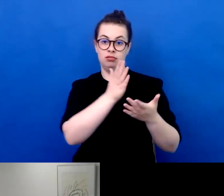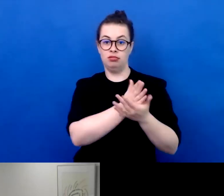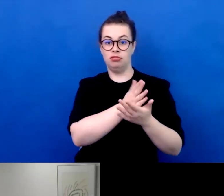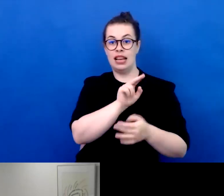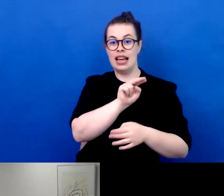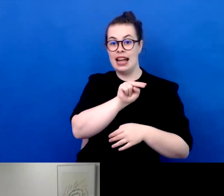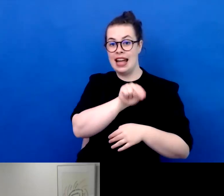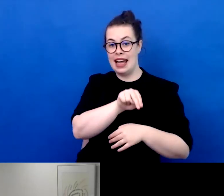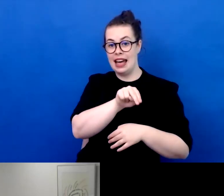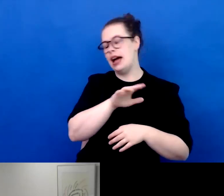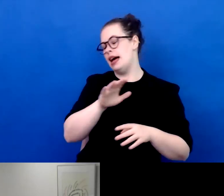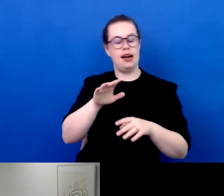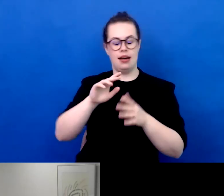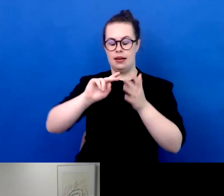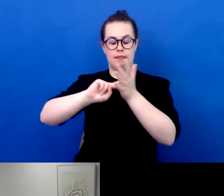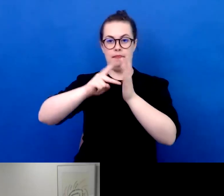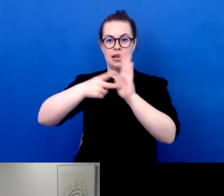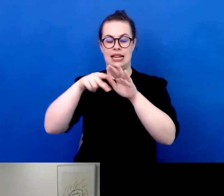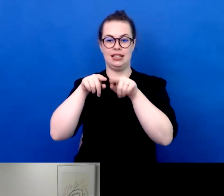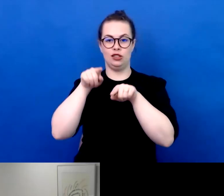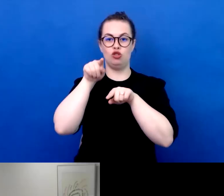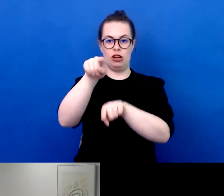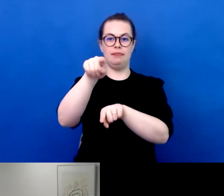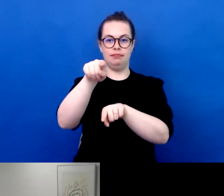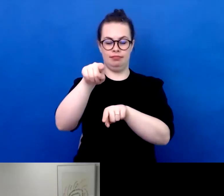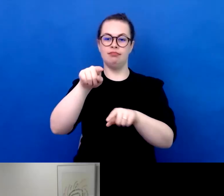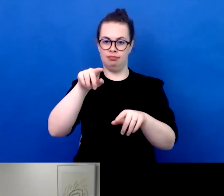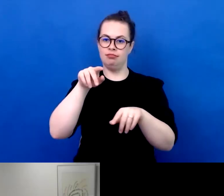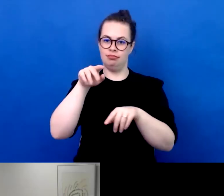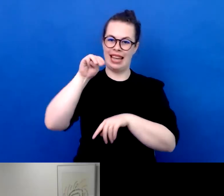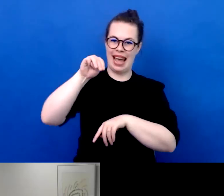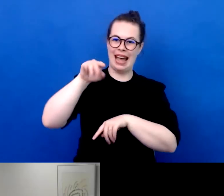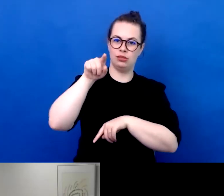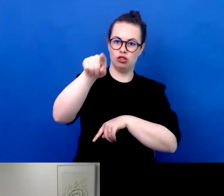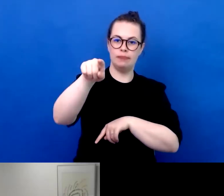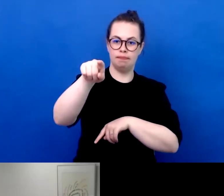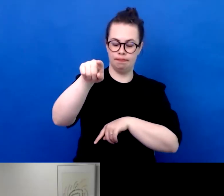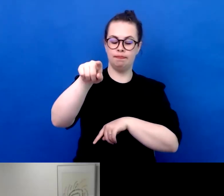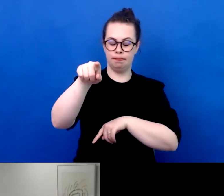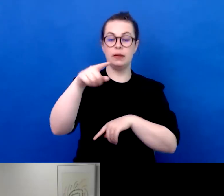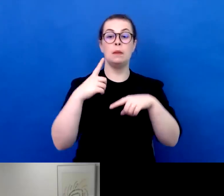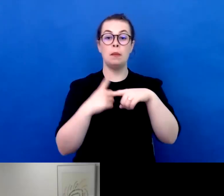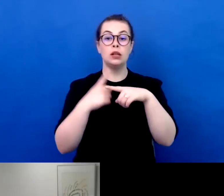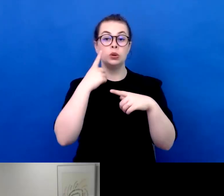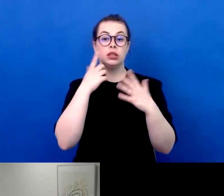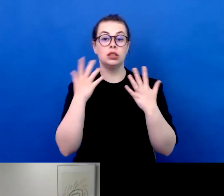seeing examples of that in L2 acquisition, for example. We are seeing